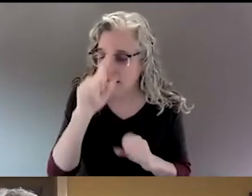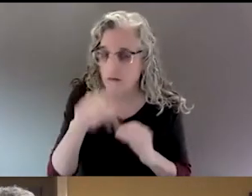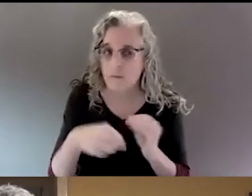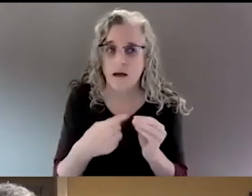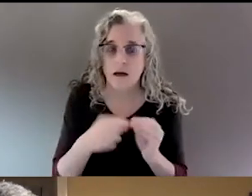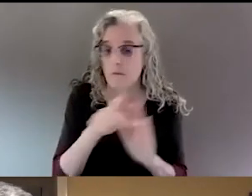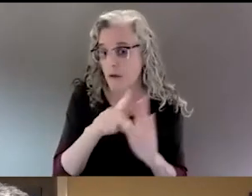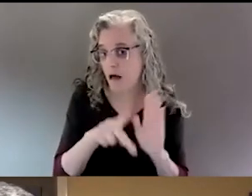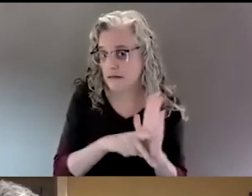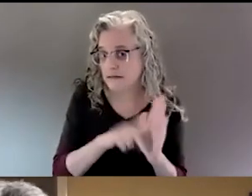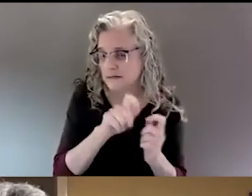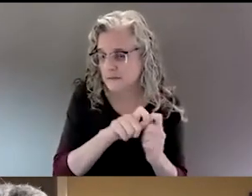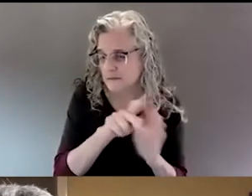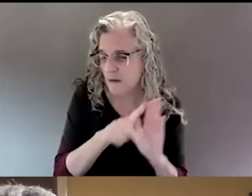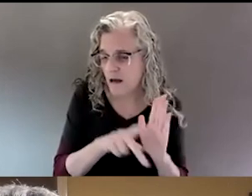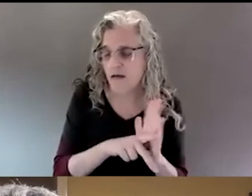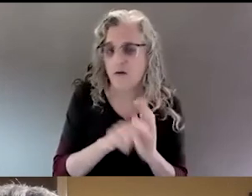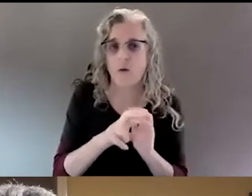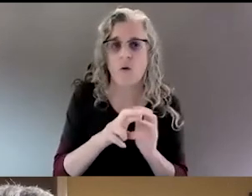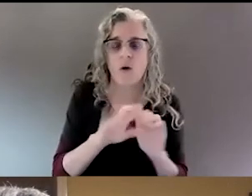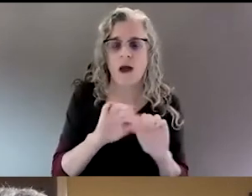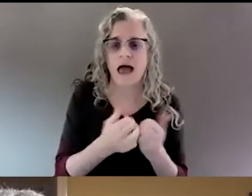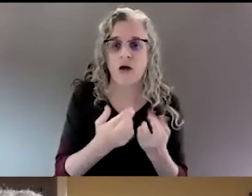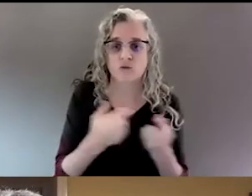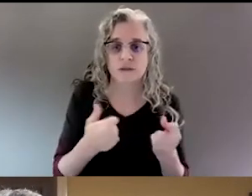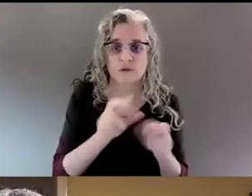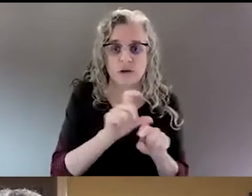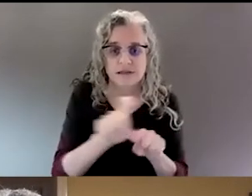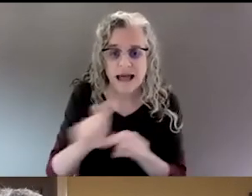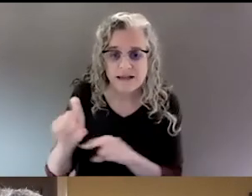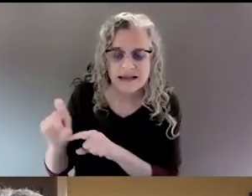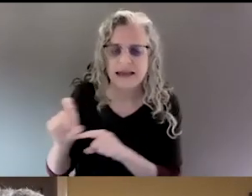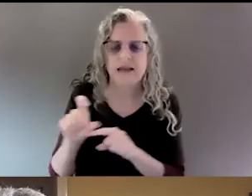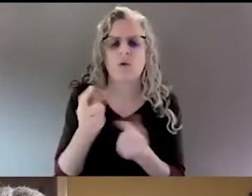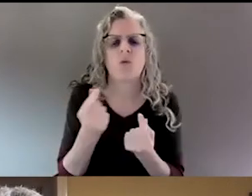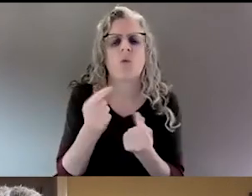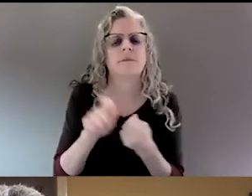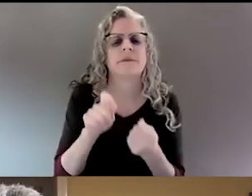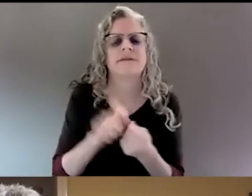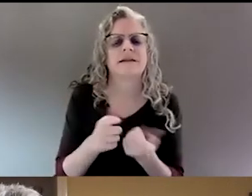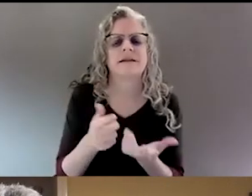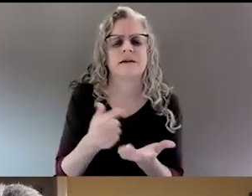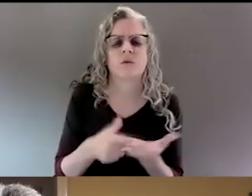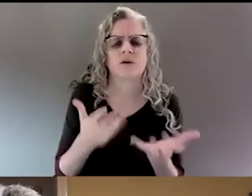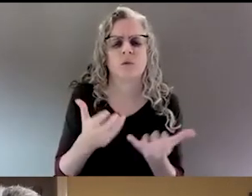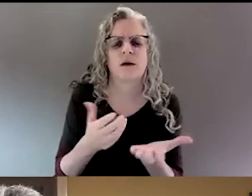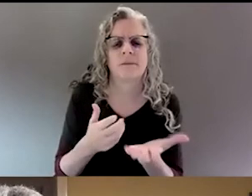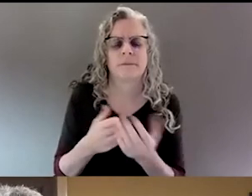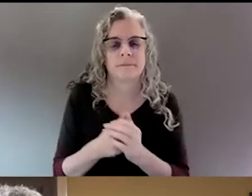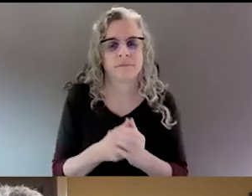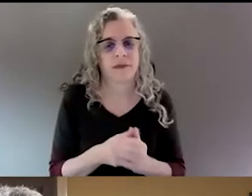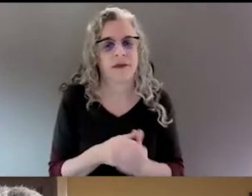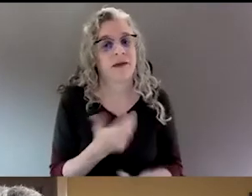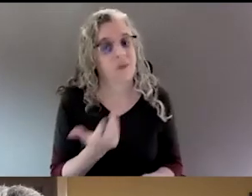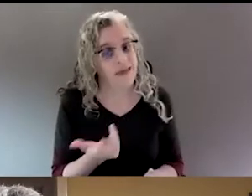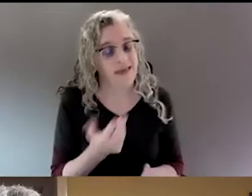resource allocations or other things that you would like to see happen? Well, at AUCD, I would love to